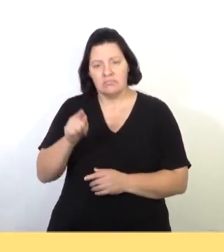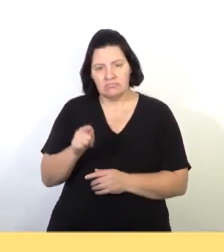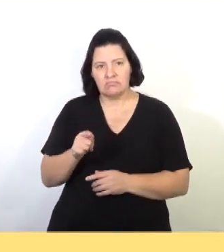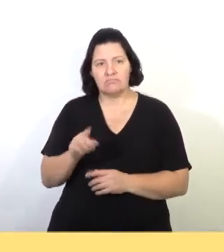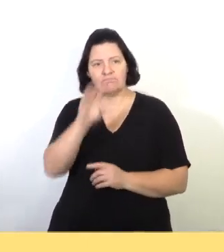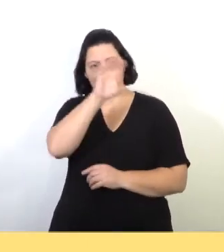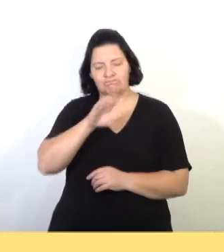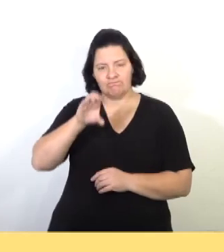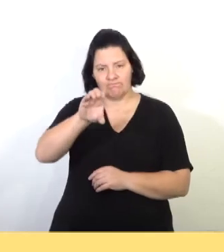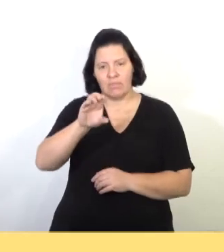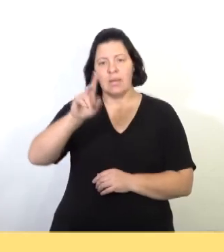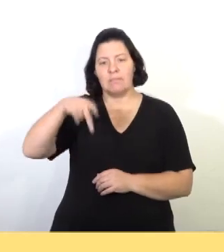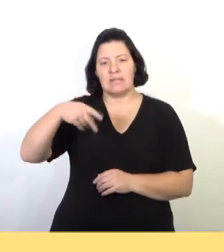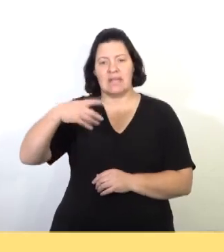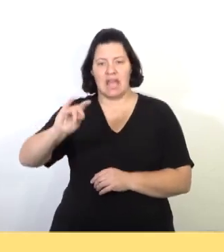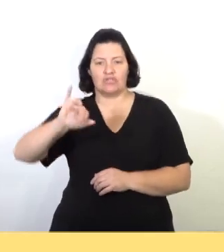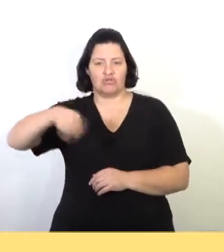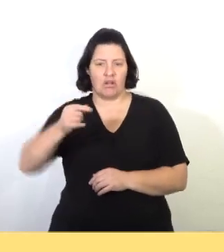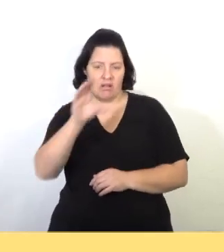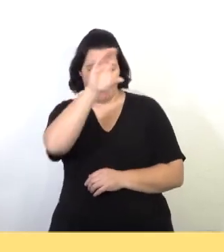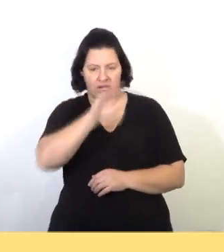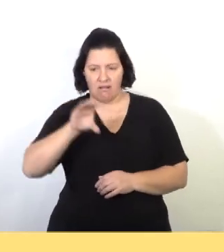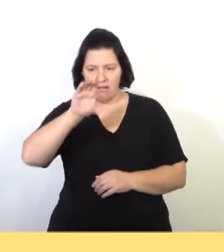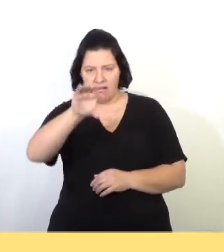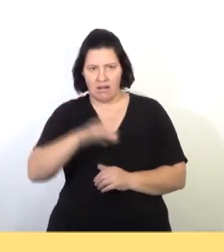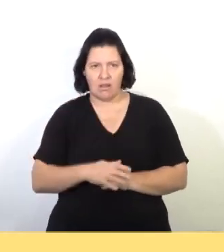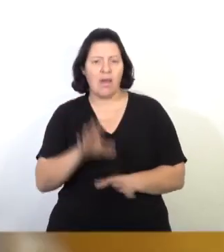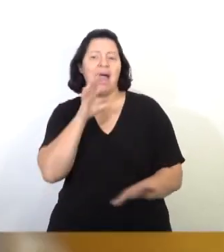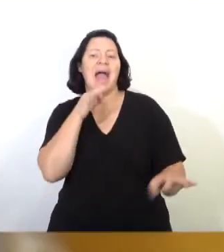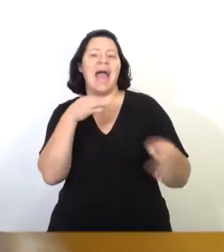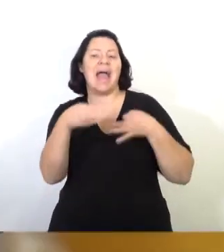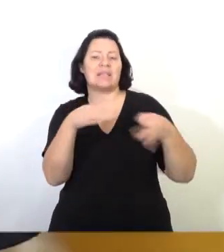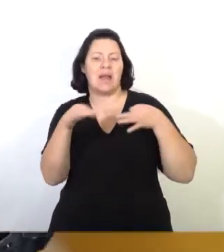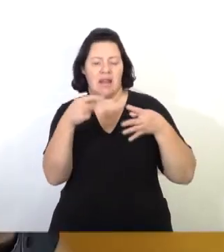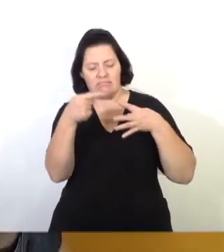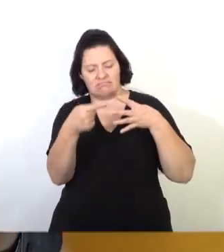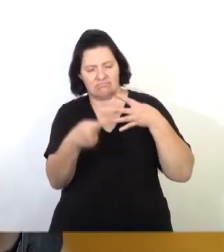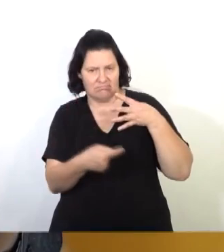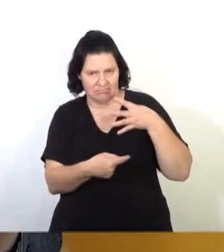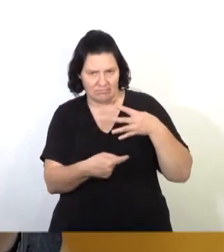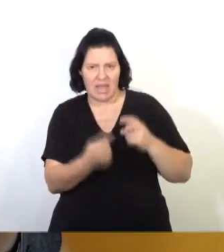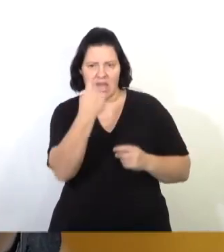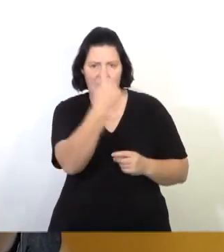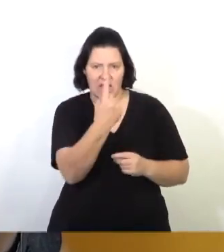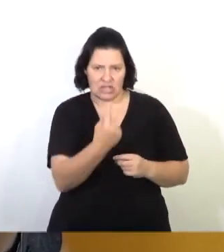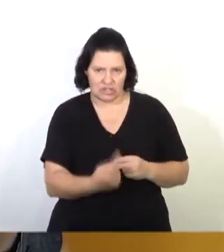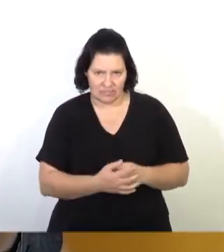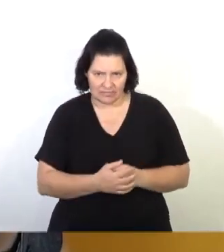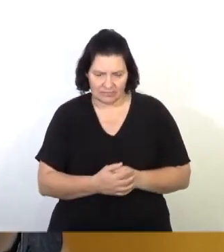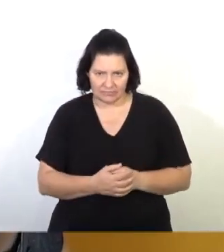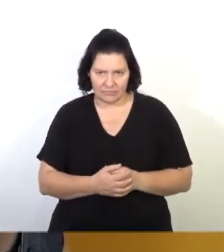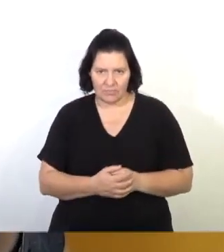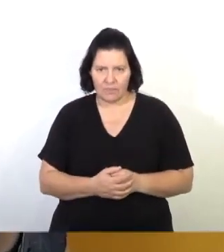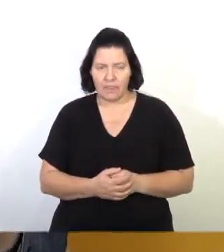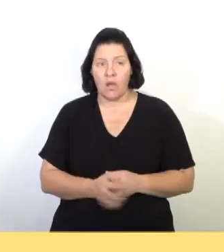an extract of the petty cash journal. And I'm going to explain all of this one by one. Let's